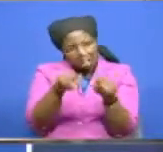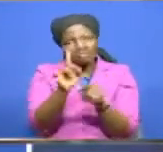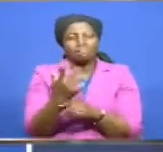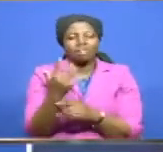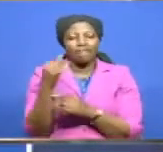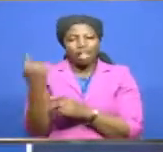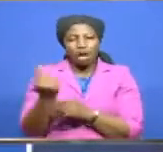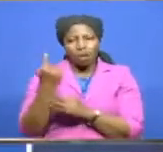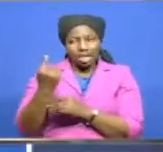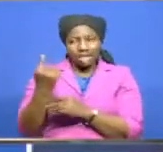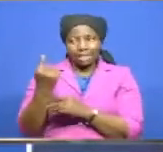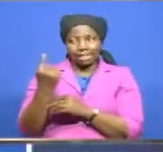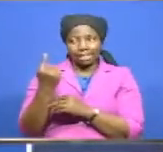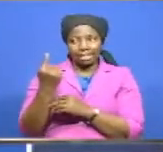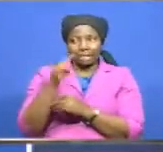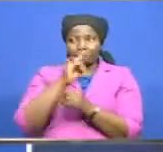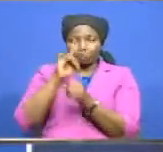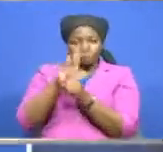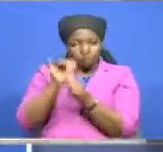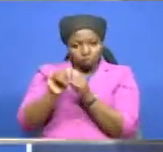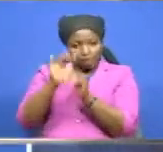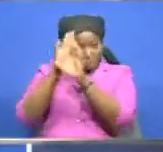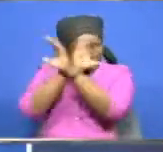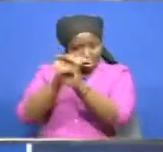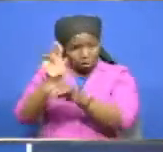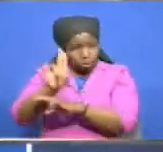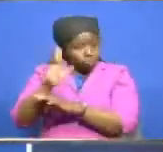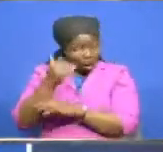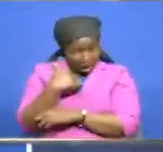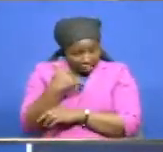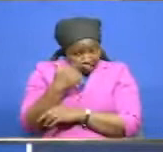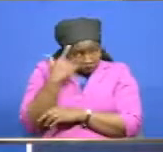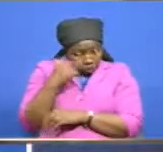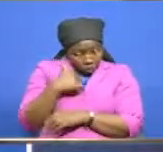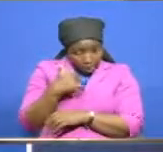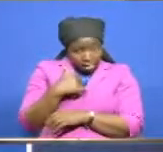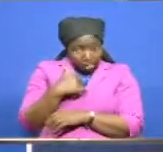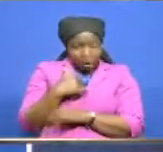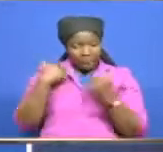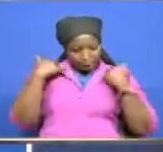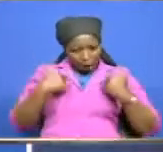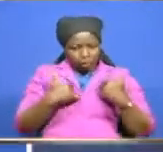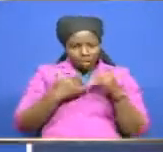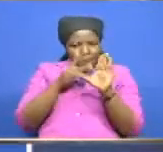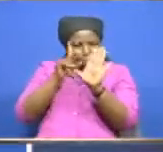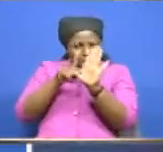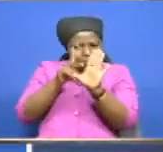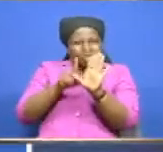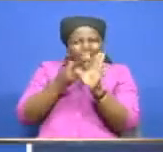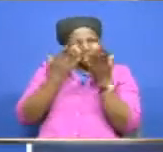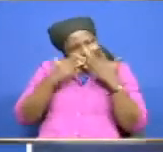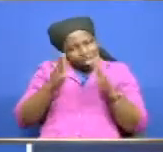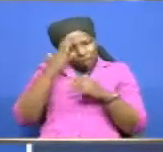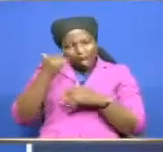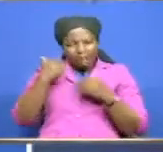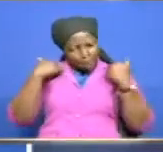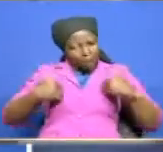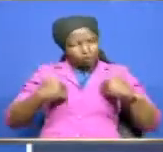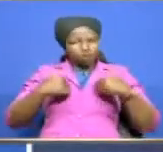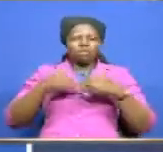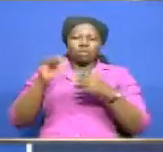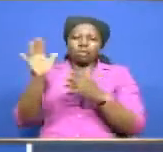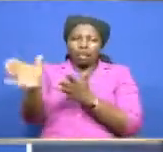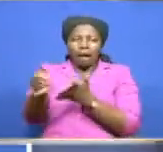ambayo mimi najua Rais Uhuru Kenyatta hako naye. Na mimi ni mshirika wa hiyo deni kwa sababu nilichaguliwa na